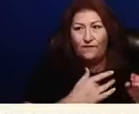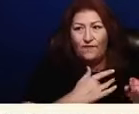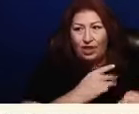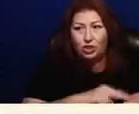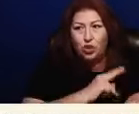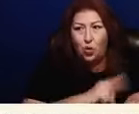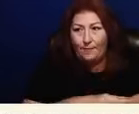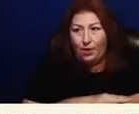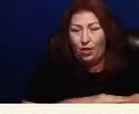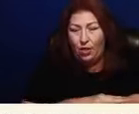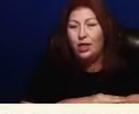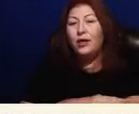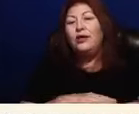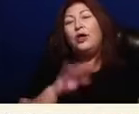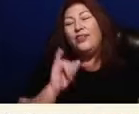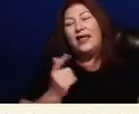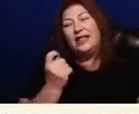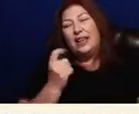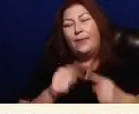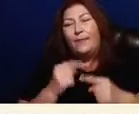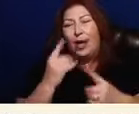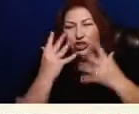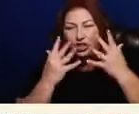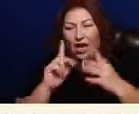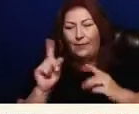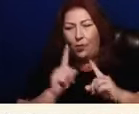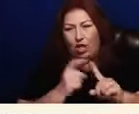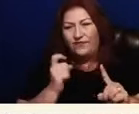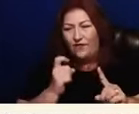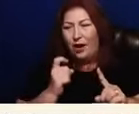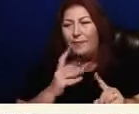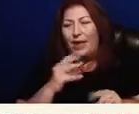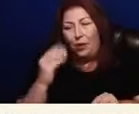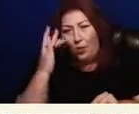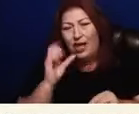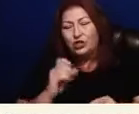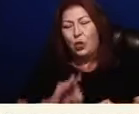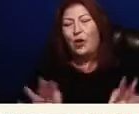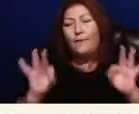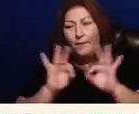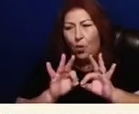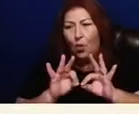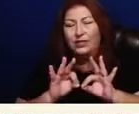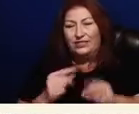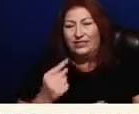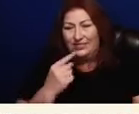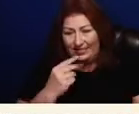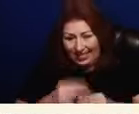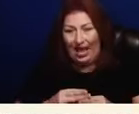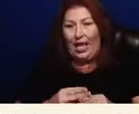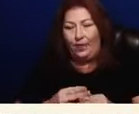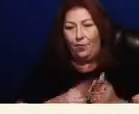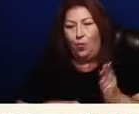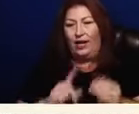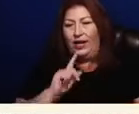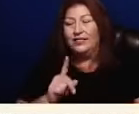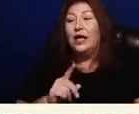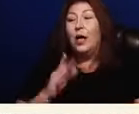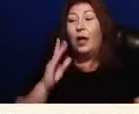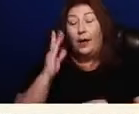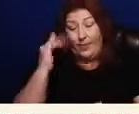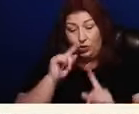So that's a little bit about shame and where it can come from and why it's so important to name what it is. Because when we name it,